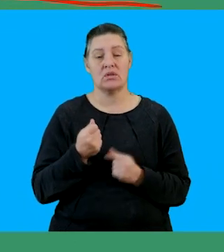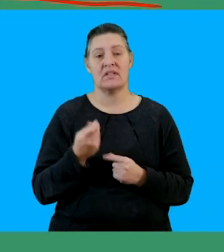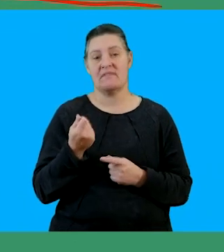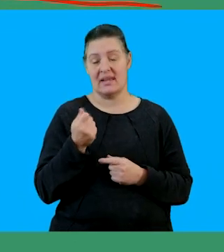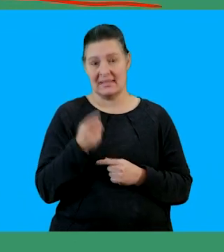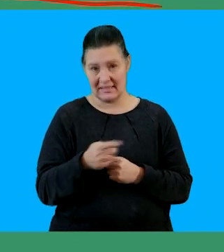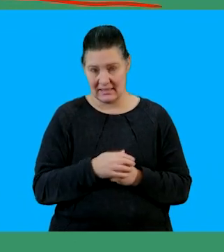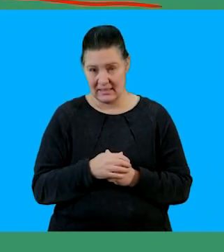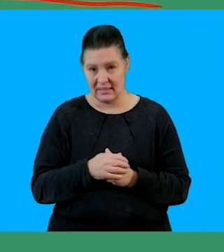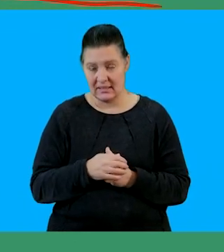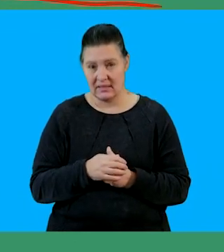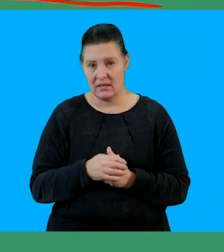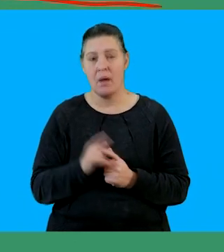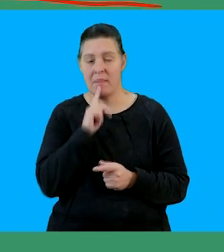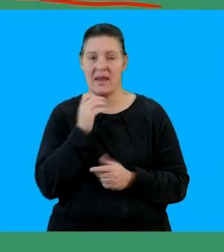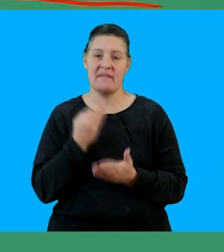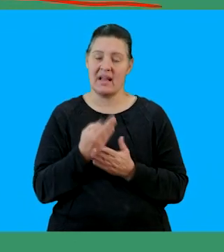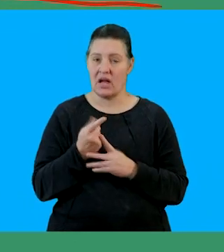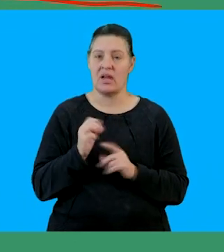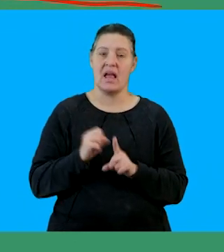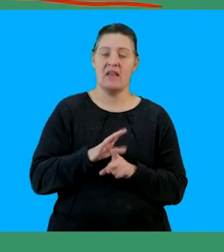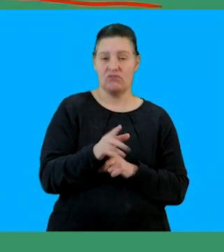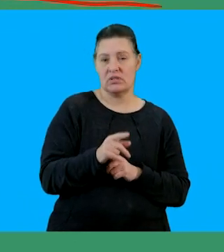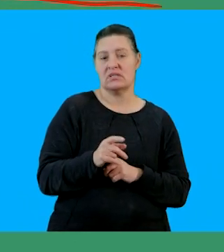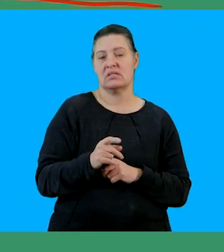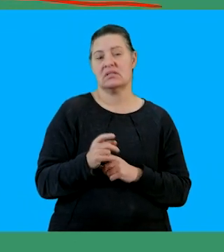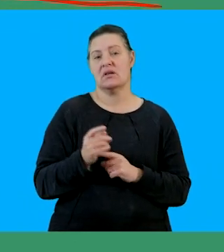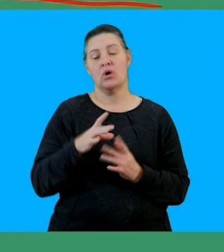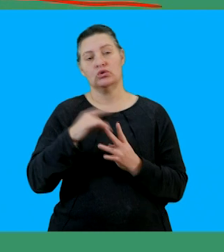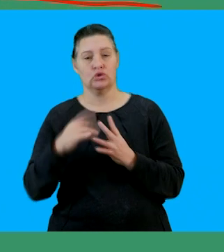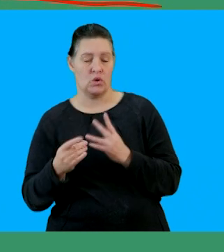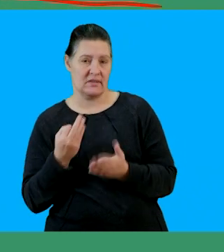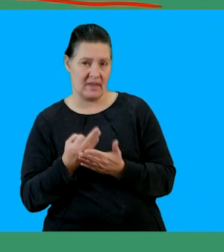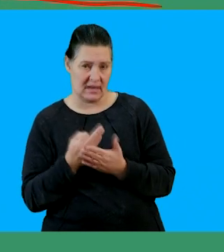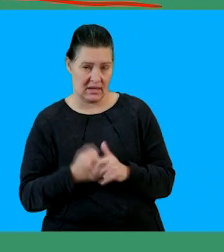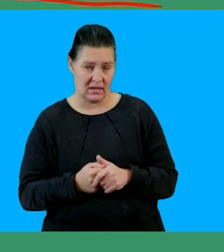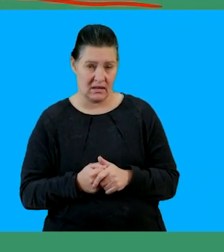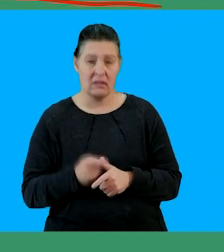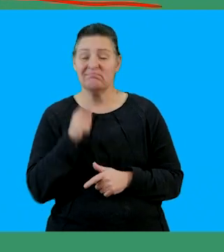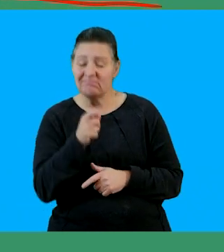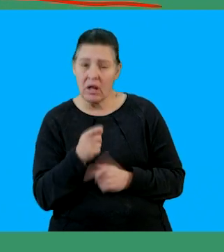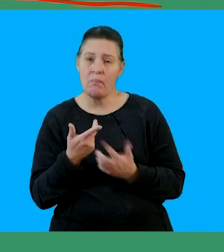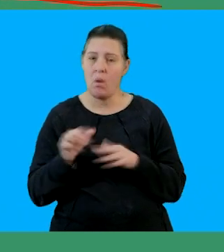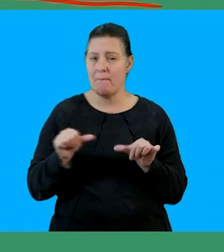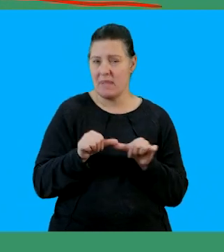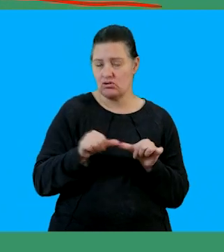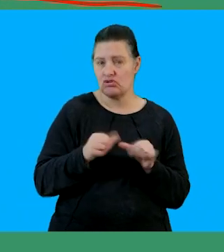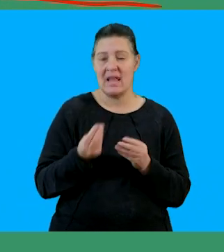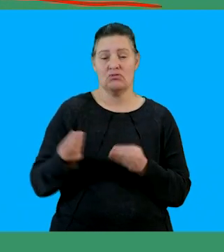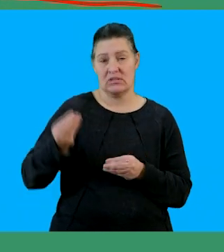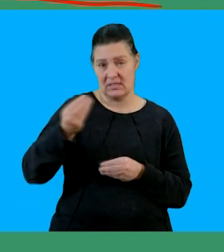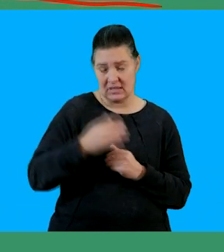of financing as a factor that influences choice of funding. The cost of the funding is normally measured